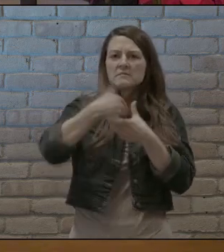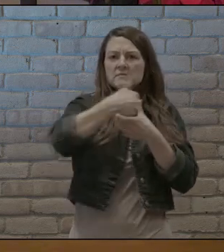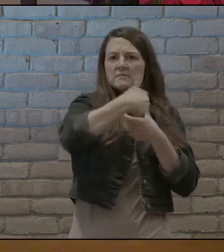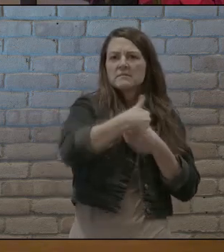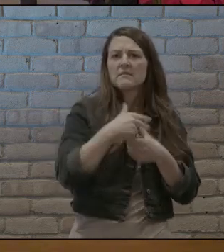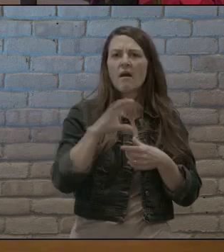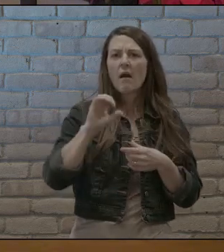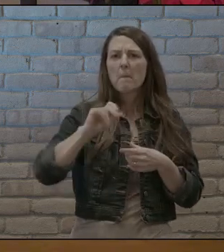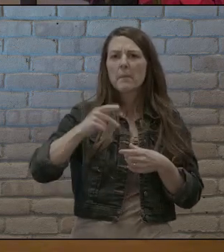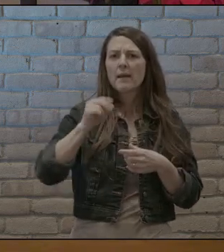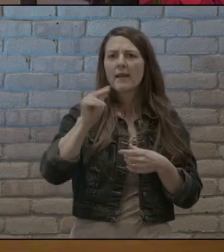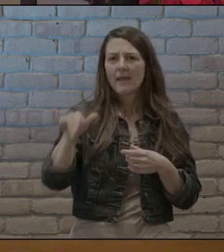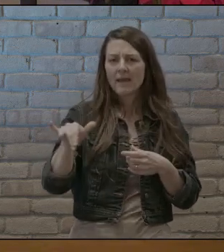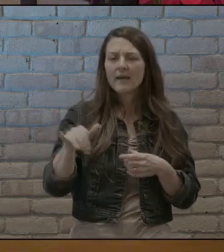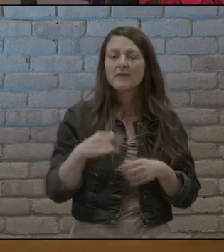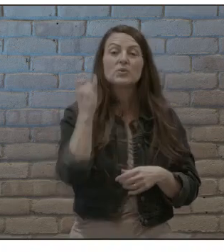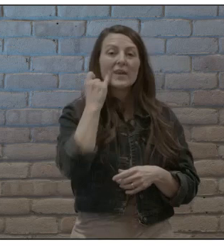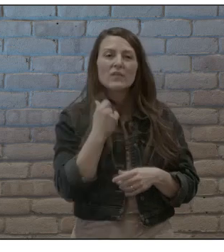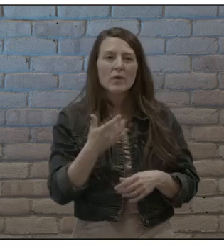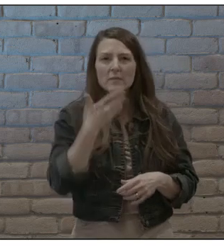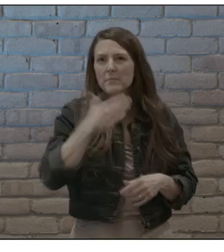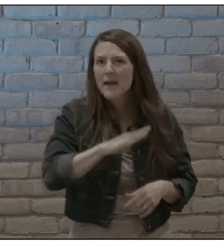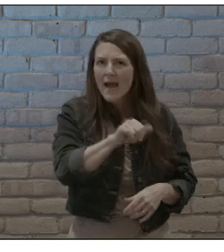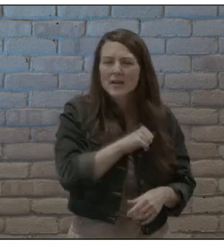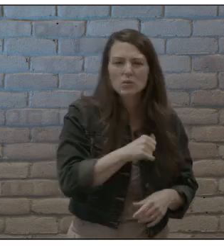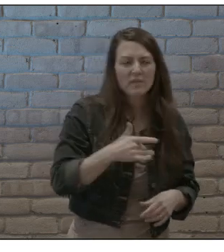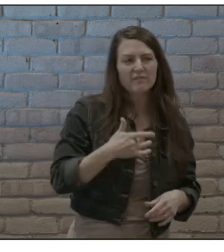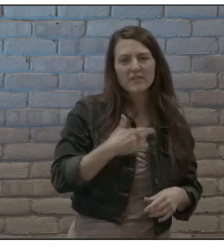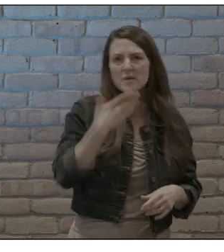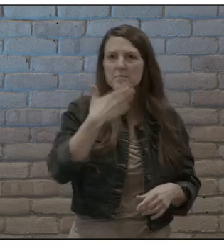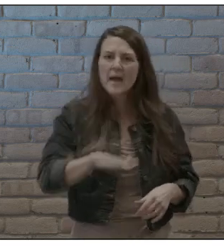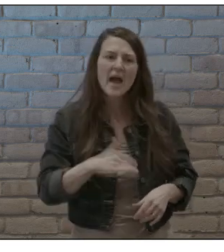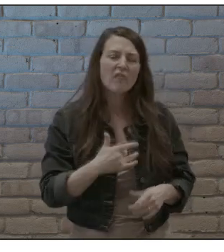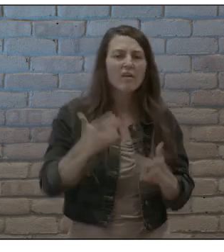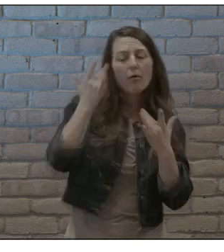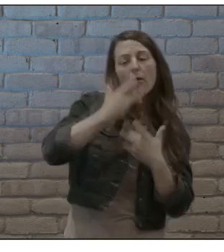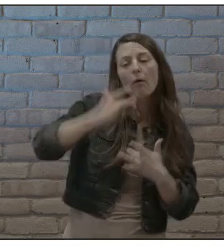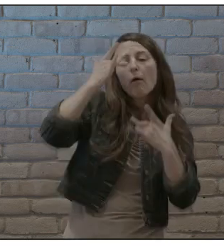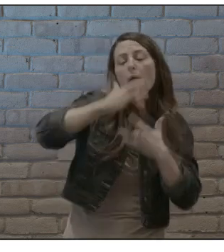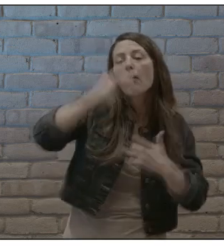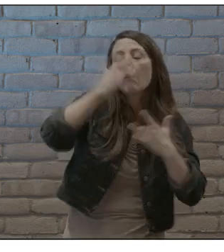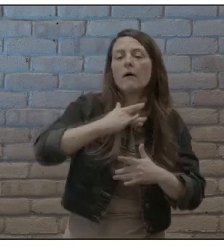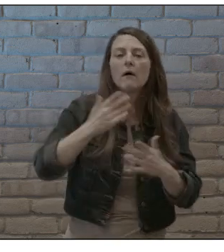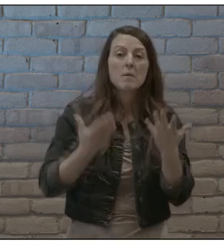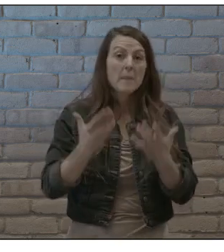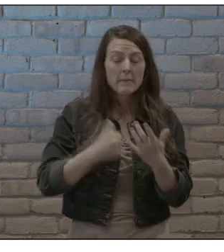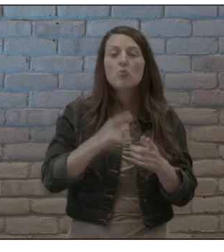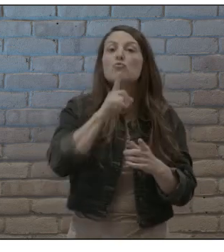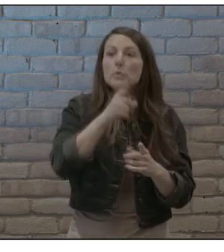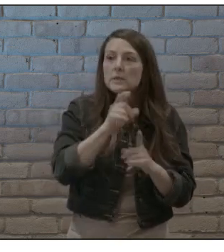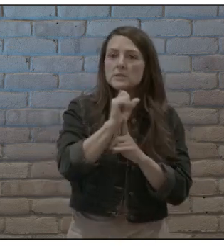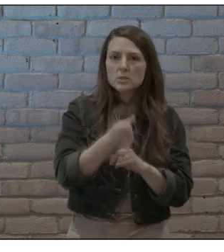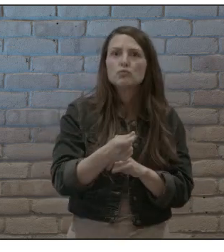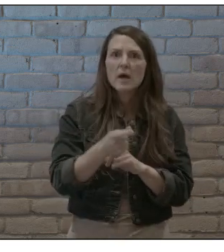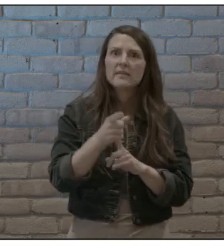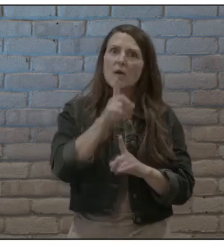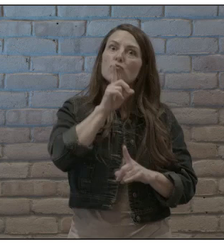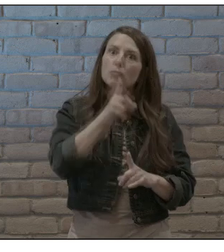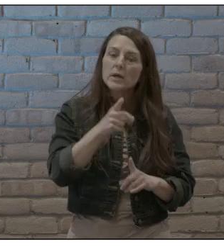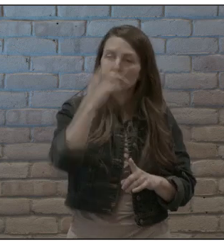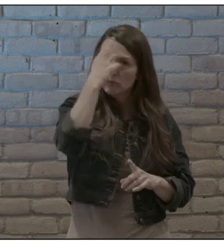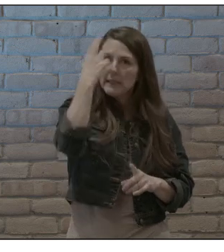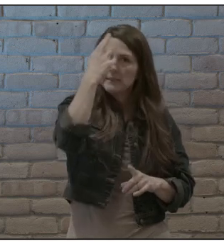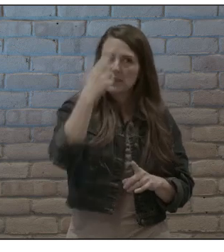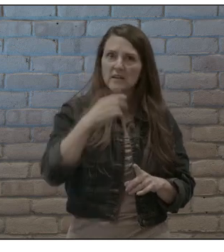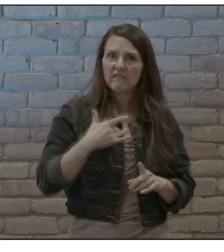a bad attitude, when we feel bad, when we're feeling sorry for ourselves, or maybe there's a real crisis that has given us real